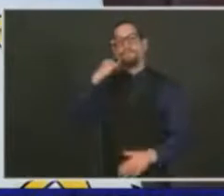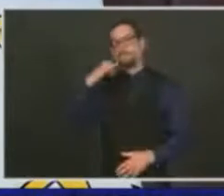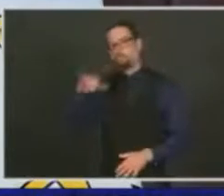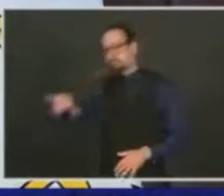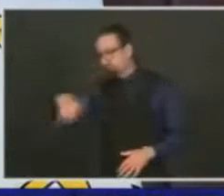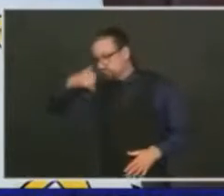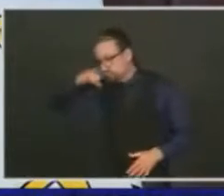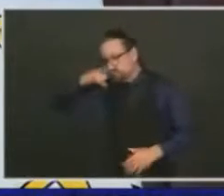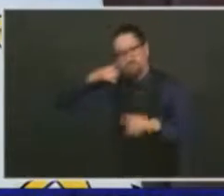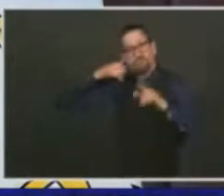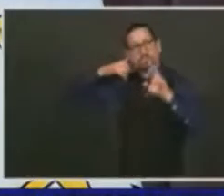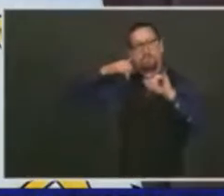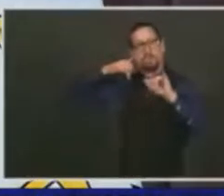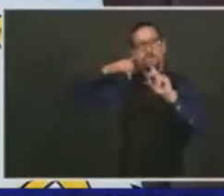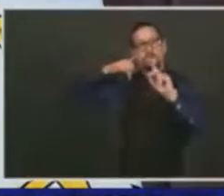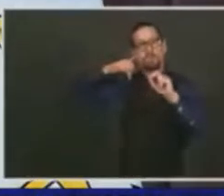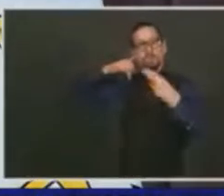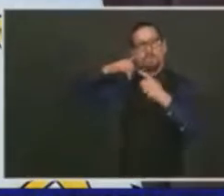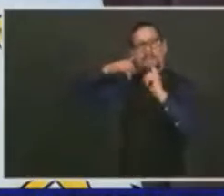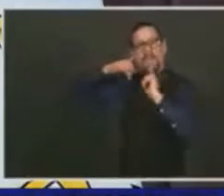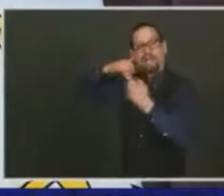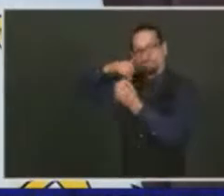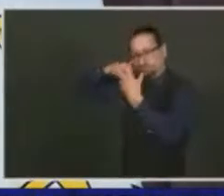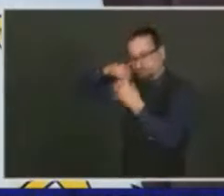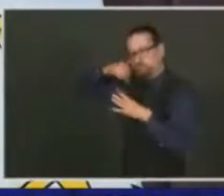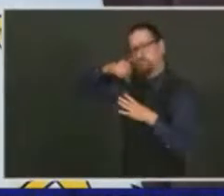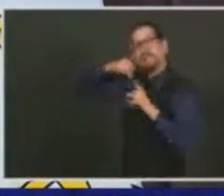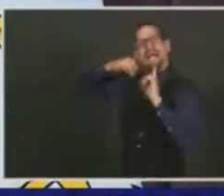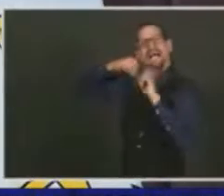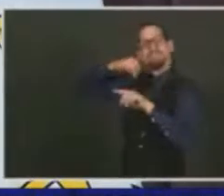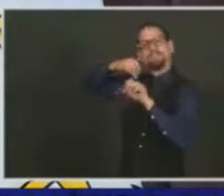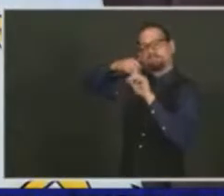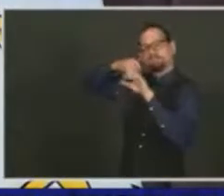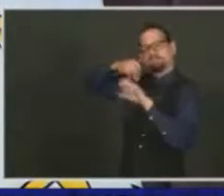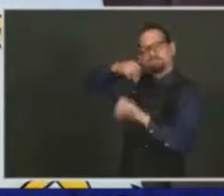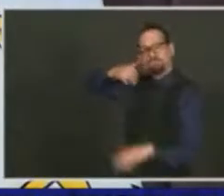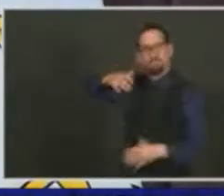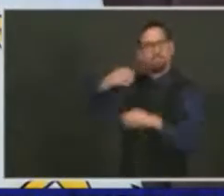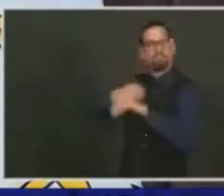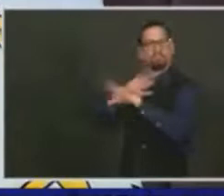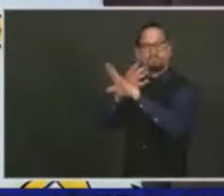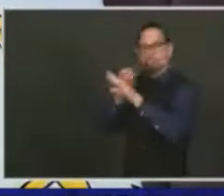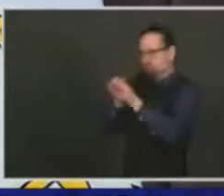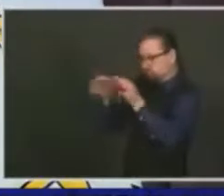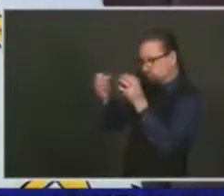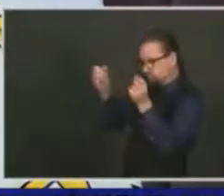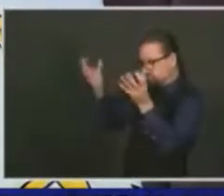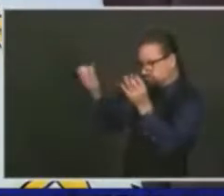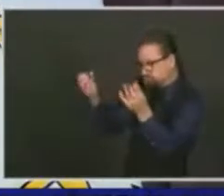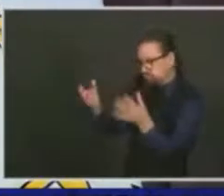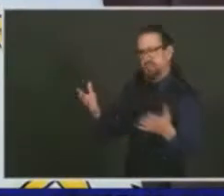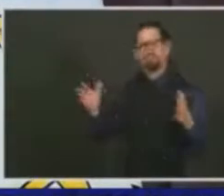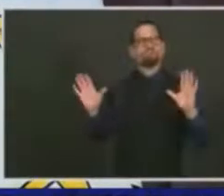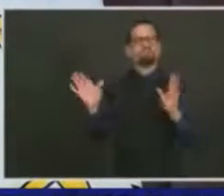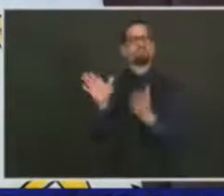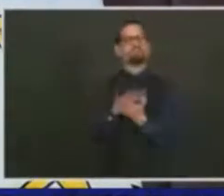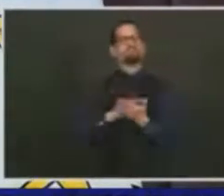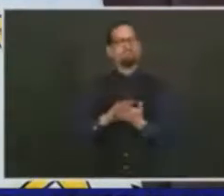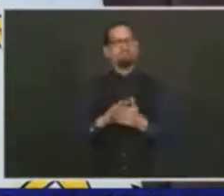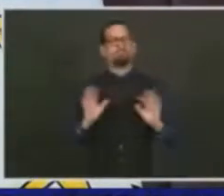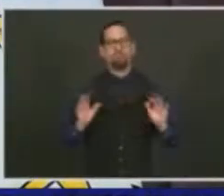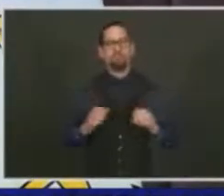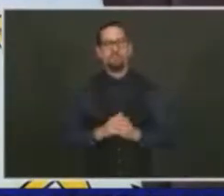knowing if you have symptoms, you need to stay home, members of your household need to stay